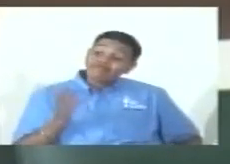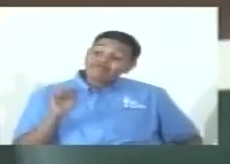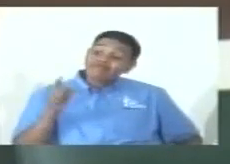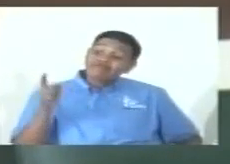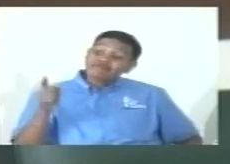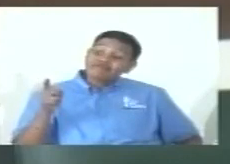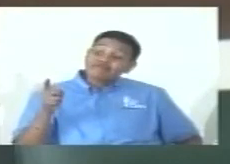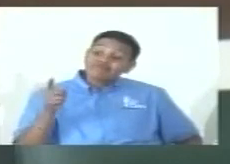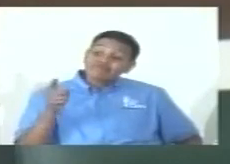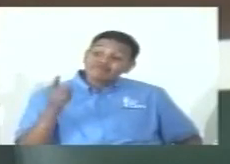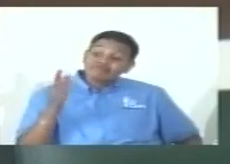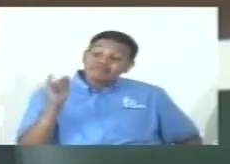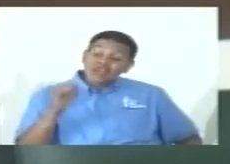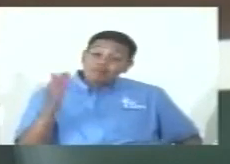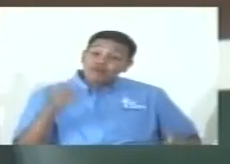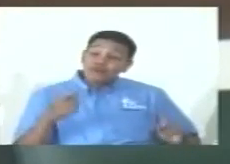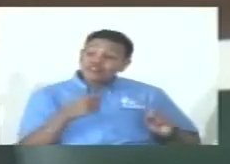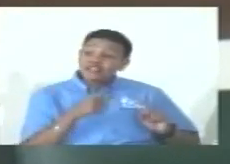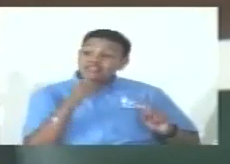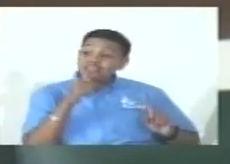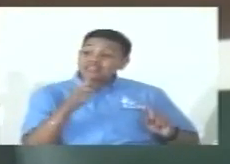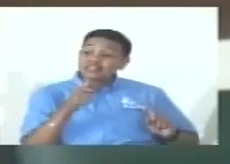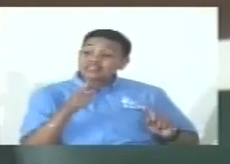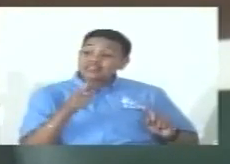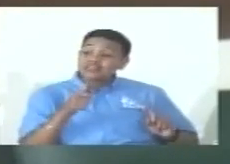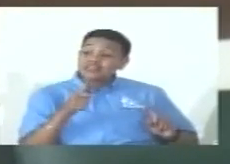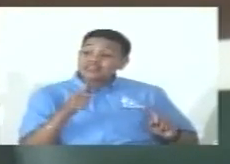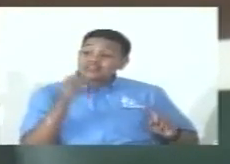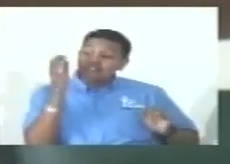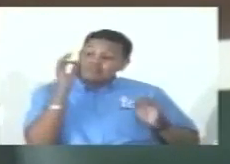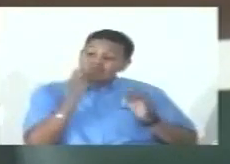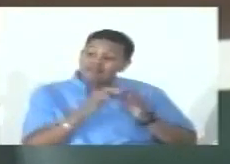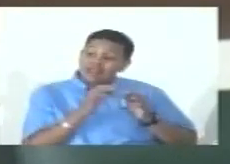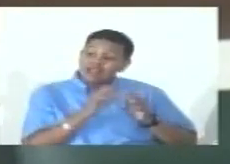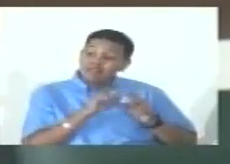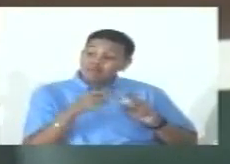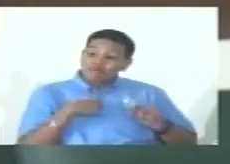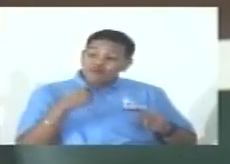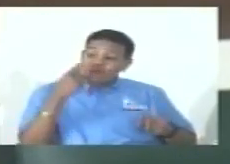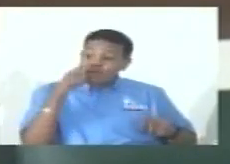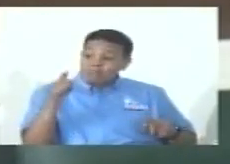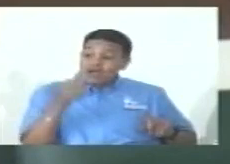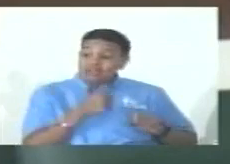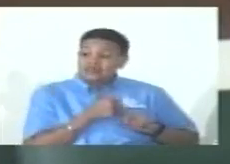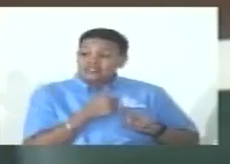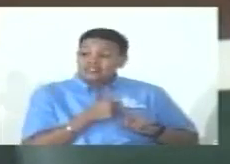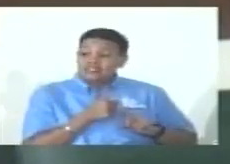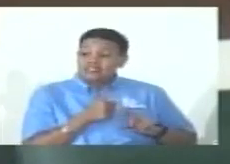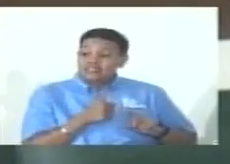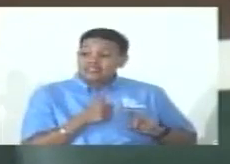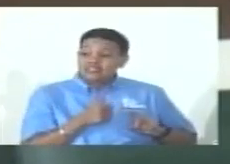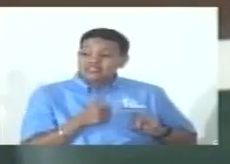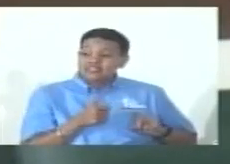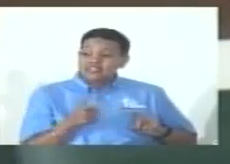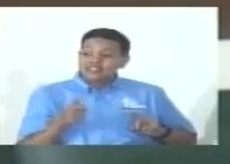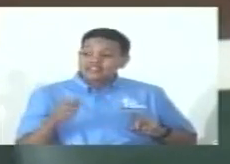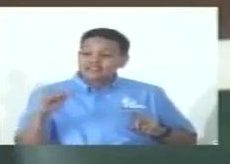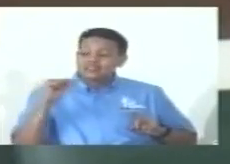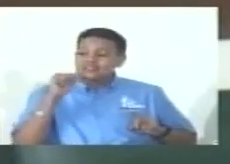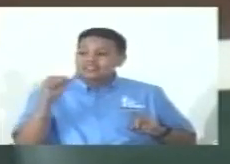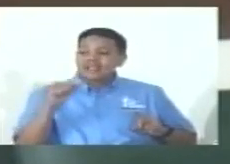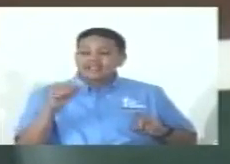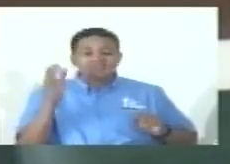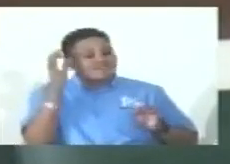as faithful as he should. But me no mind him still. I won't say what is the unfaithfulness that she mentioned.